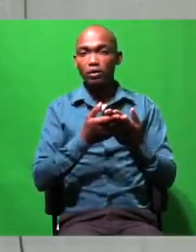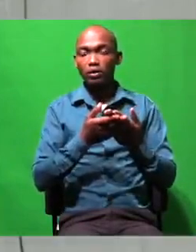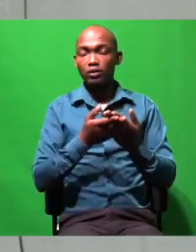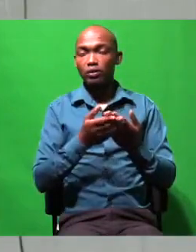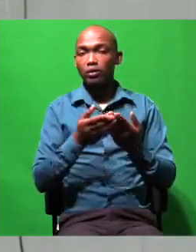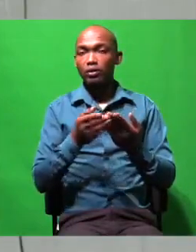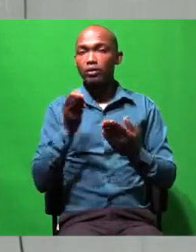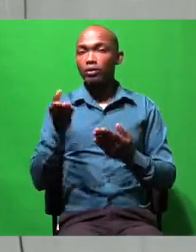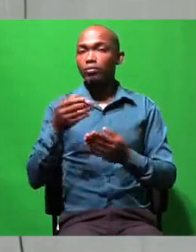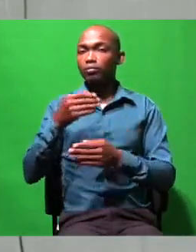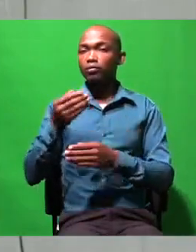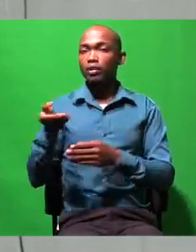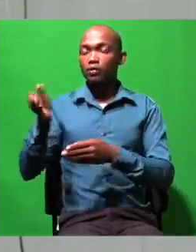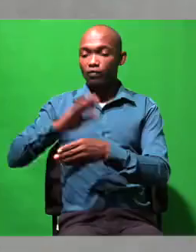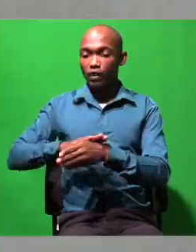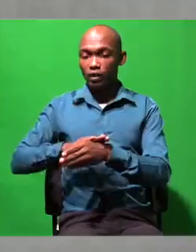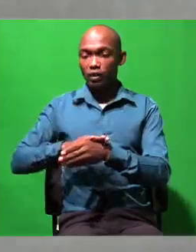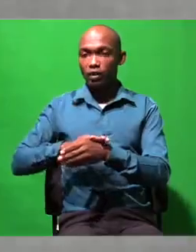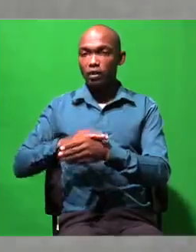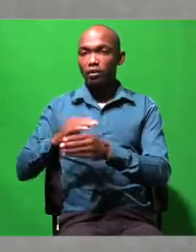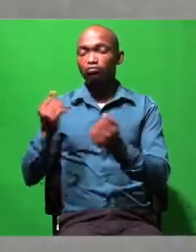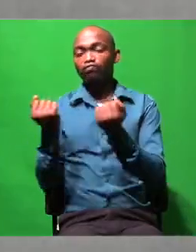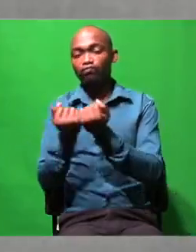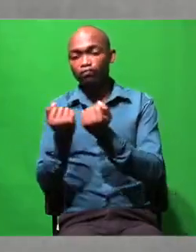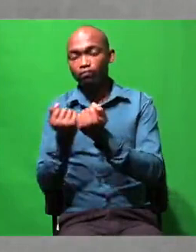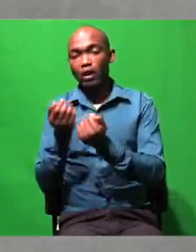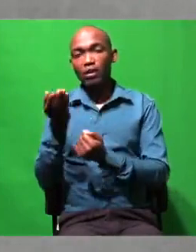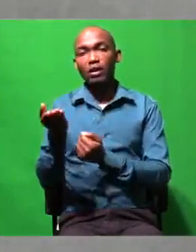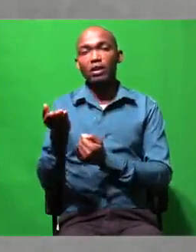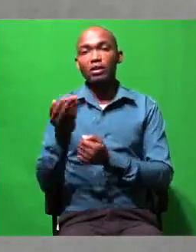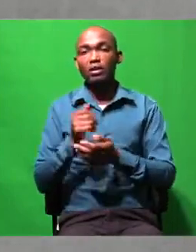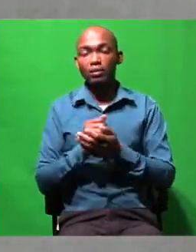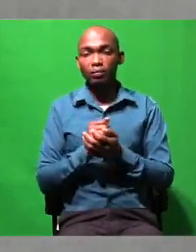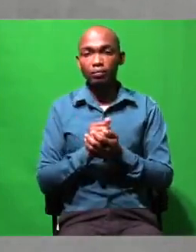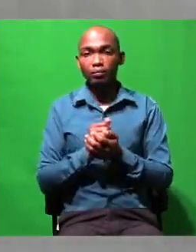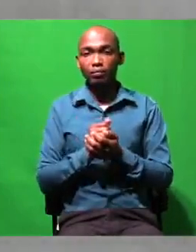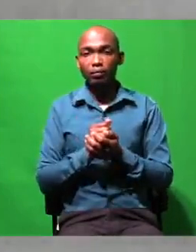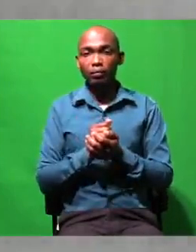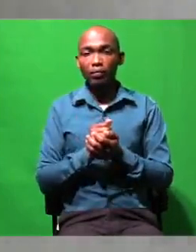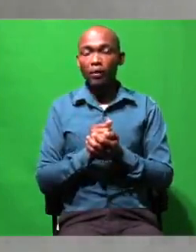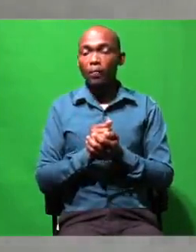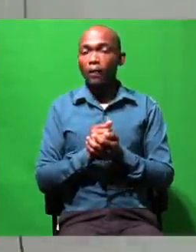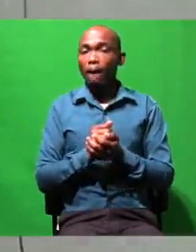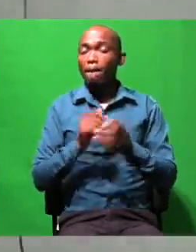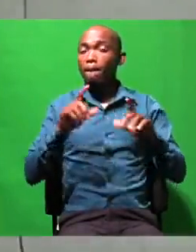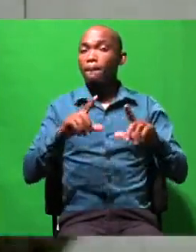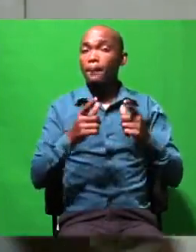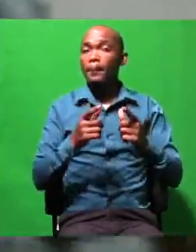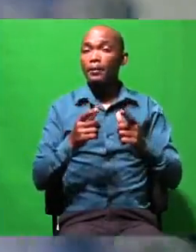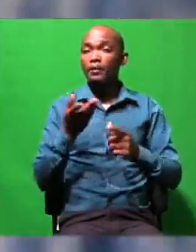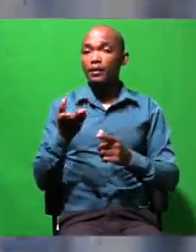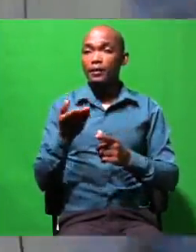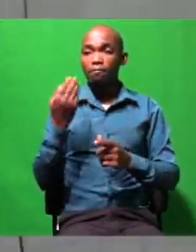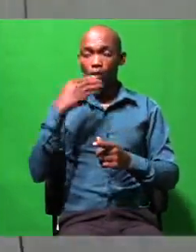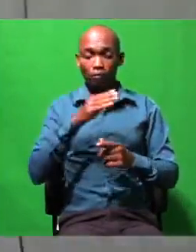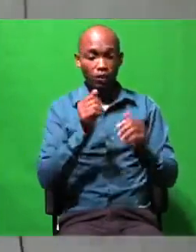specialist, or we can say the field that need a career or professional in such a way that they can help. But there